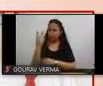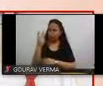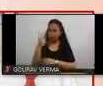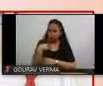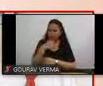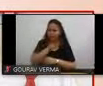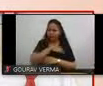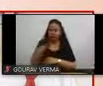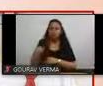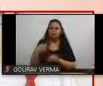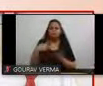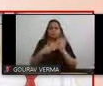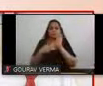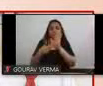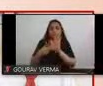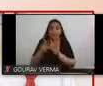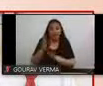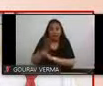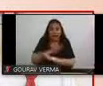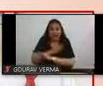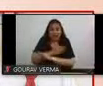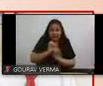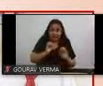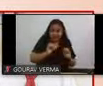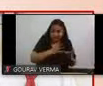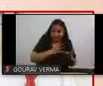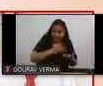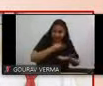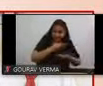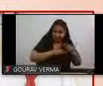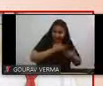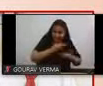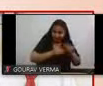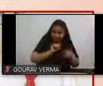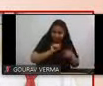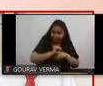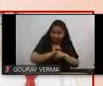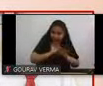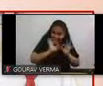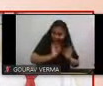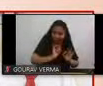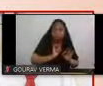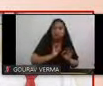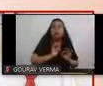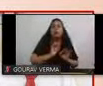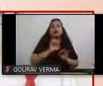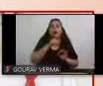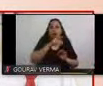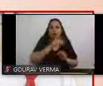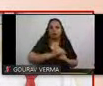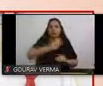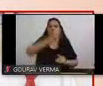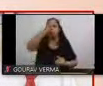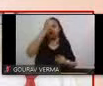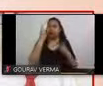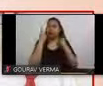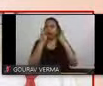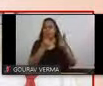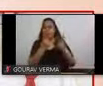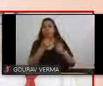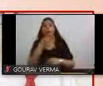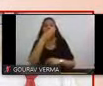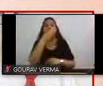helps, the early intervention. There are two children, the above ones, this is Ruchi Patil in the,